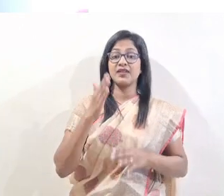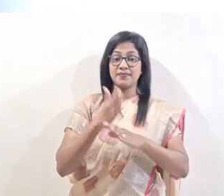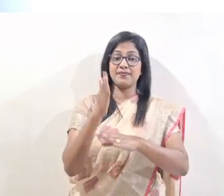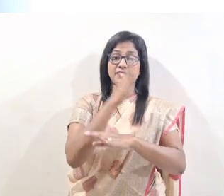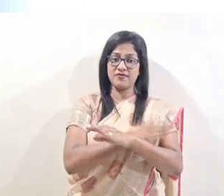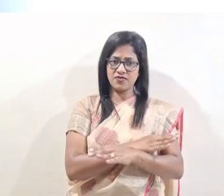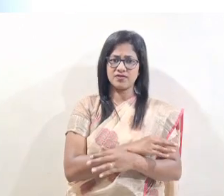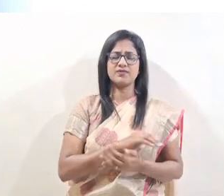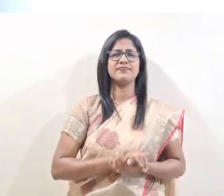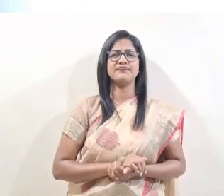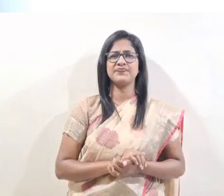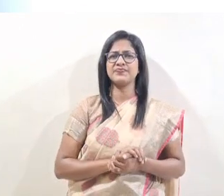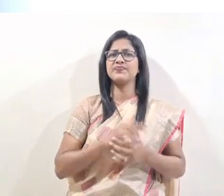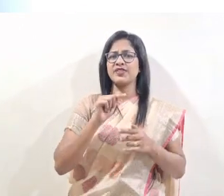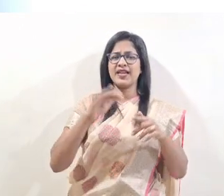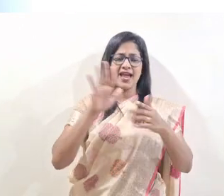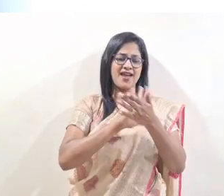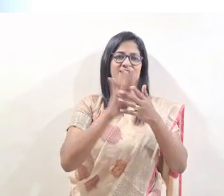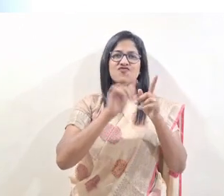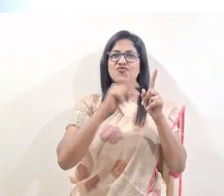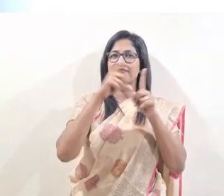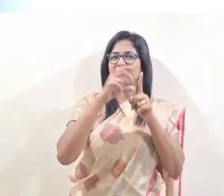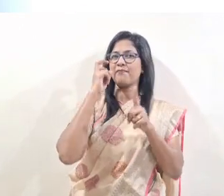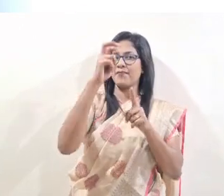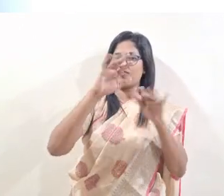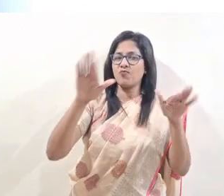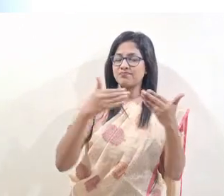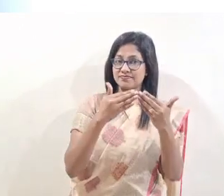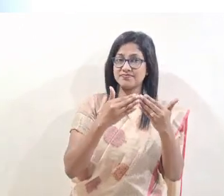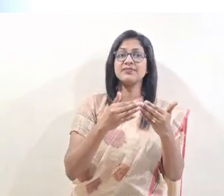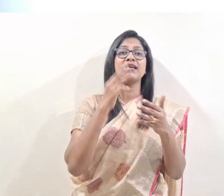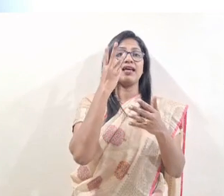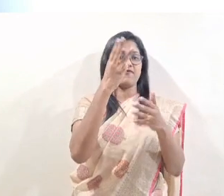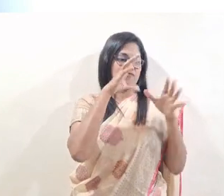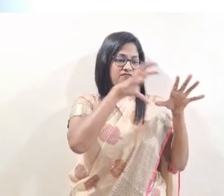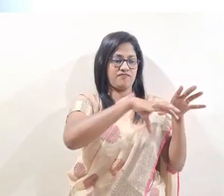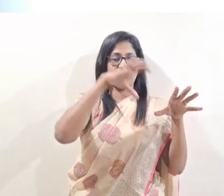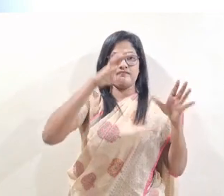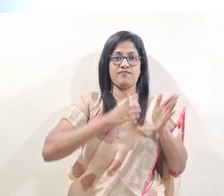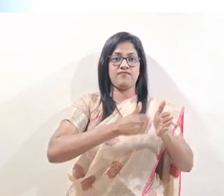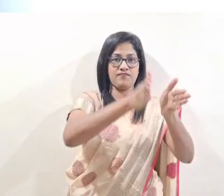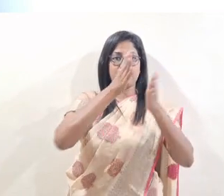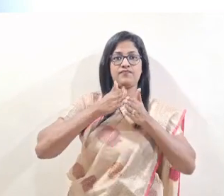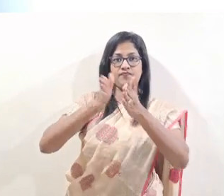Before that, just brief about Hyderabad Metro. We have 3 corridors.